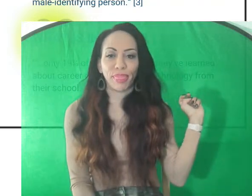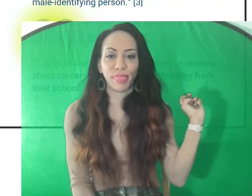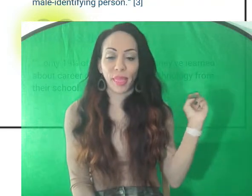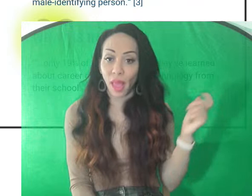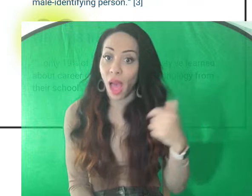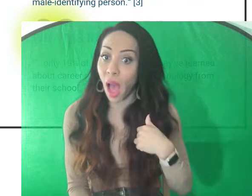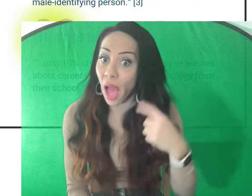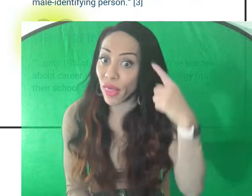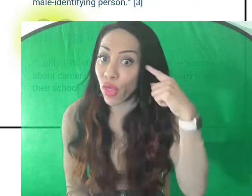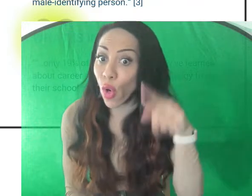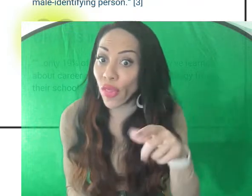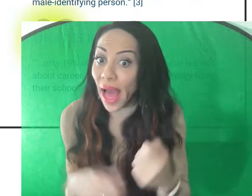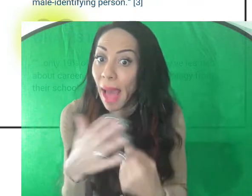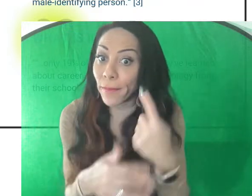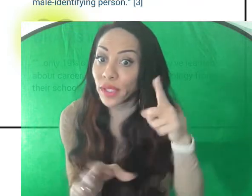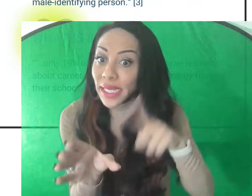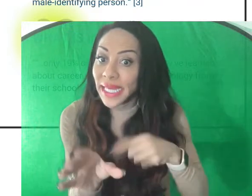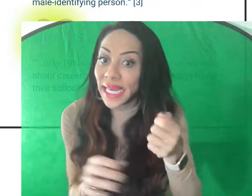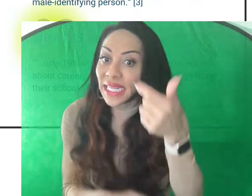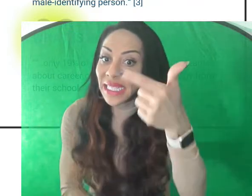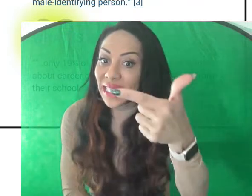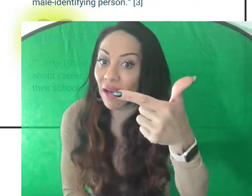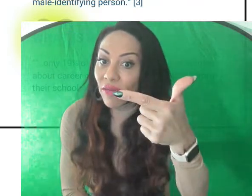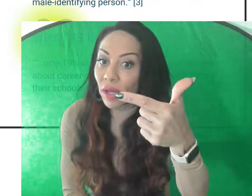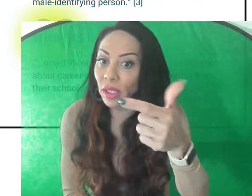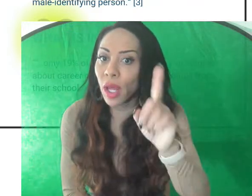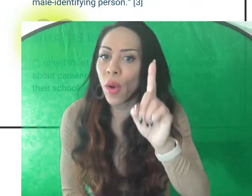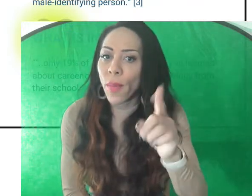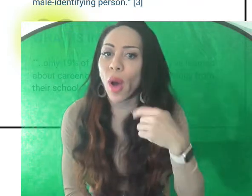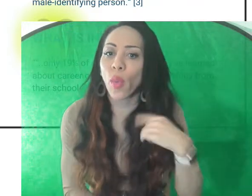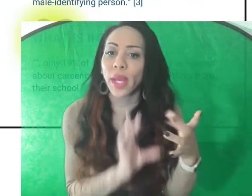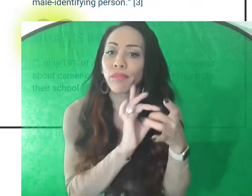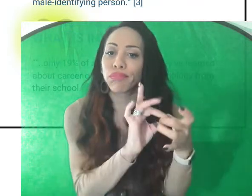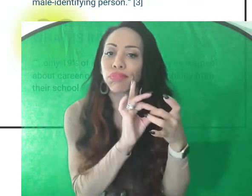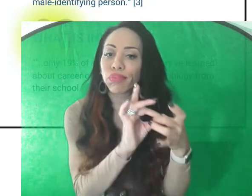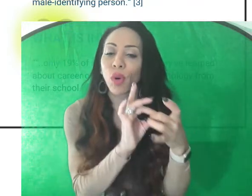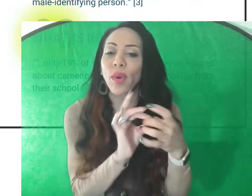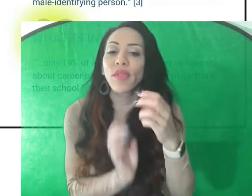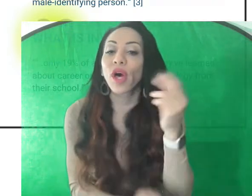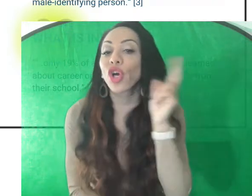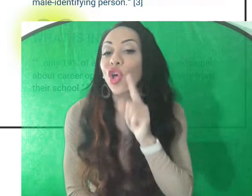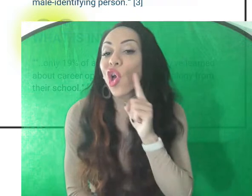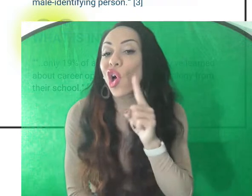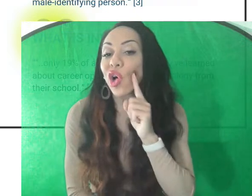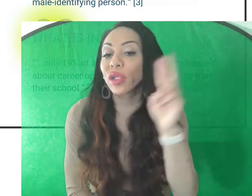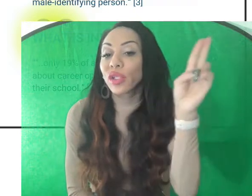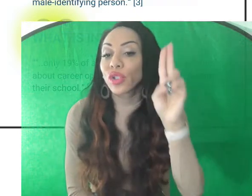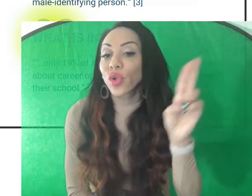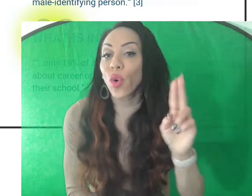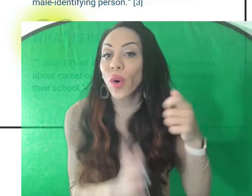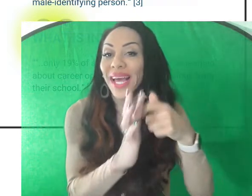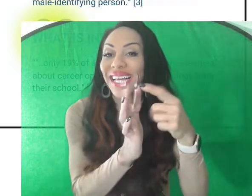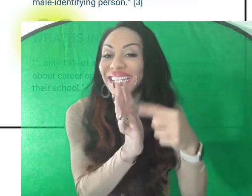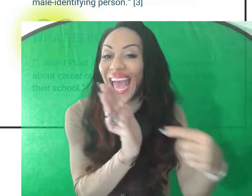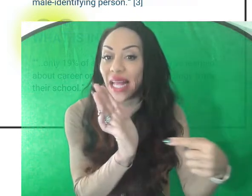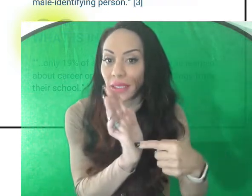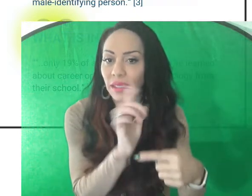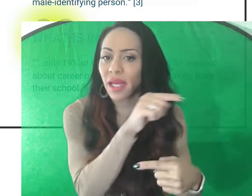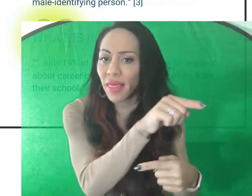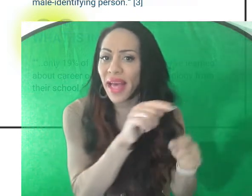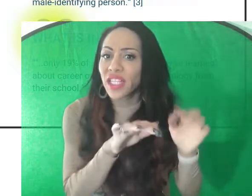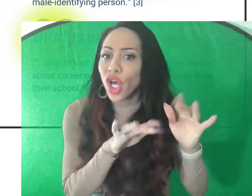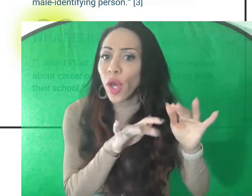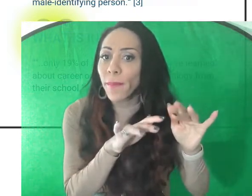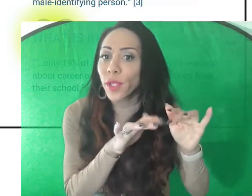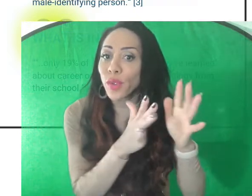with a girls' school in Kent. And they're actually a computing hub in Kent as well, so they're a really good